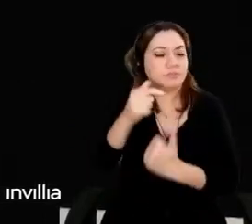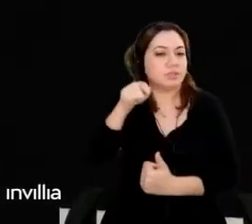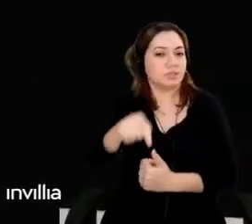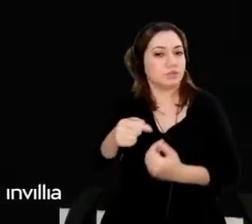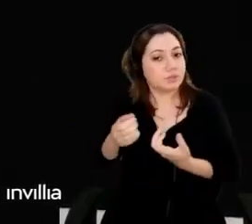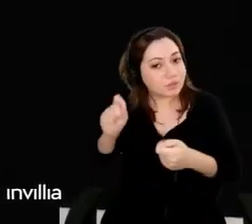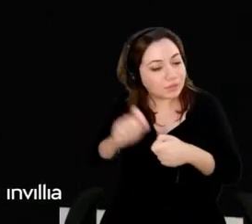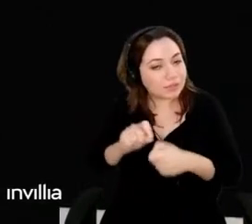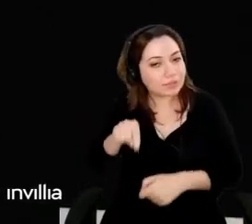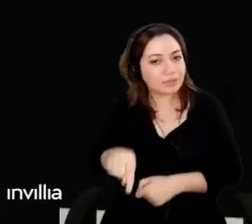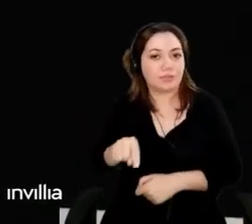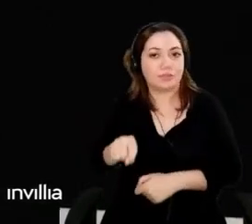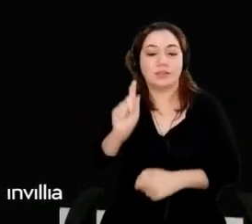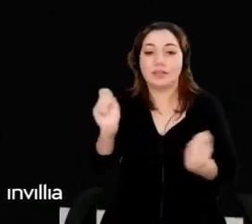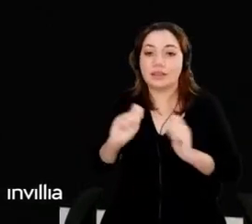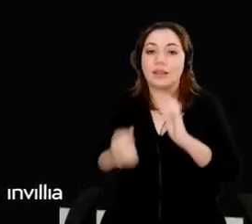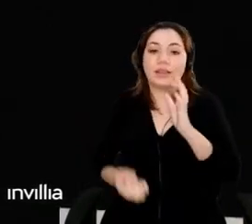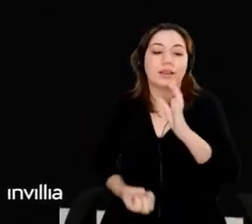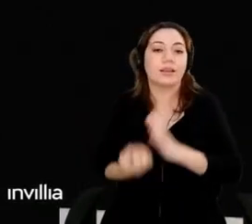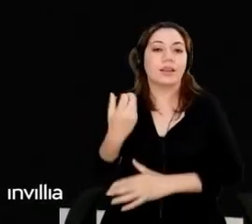automated visual